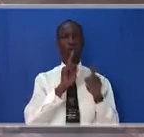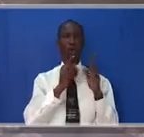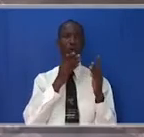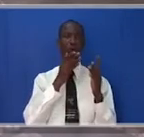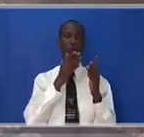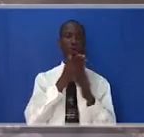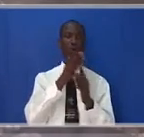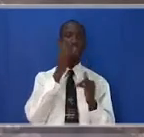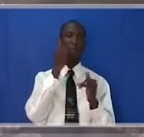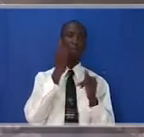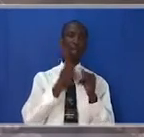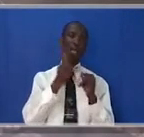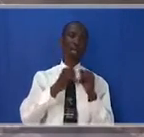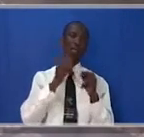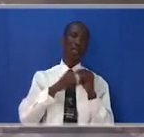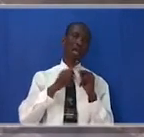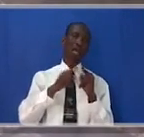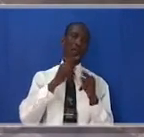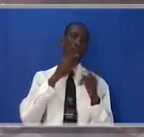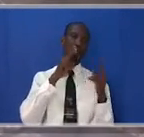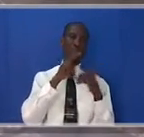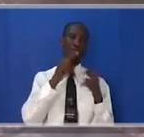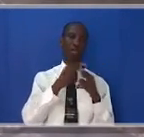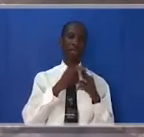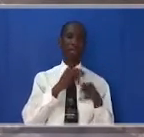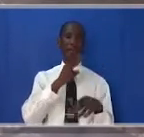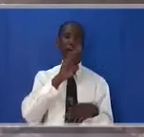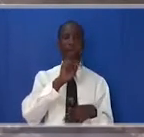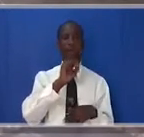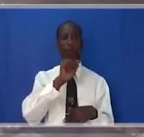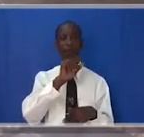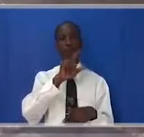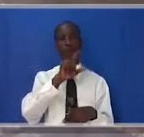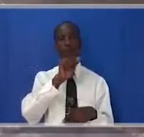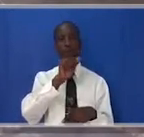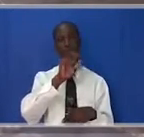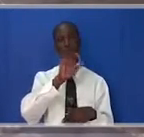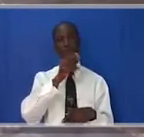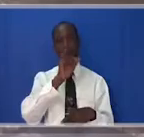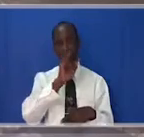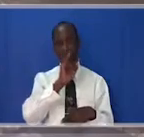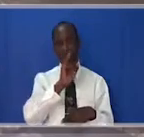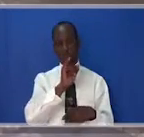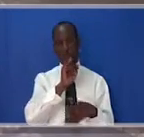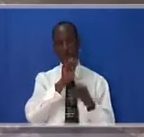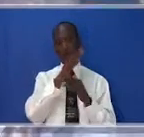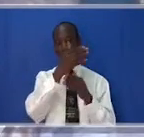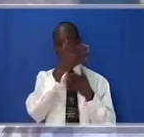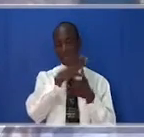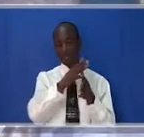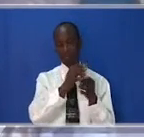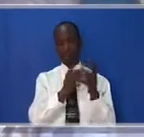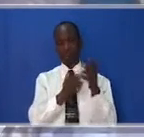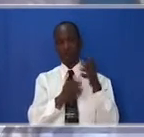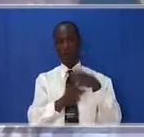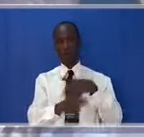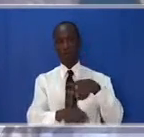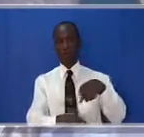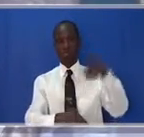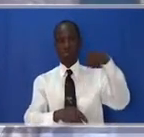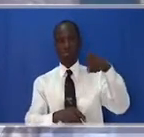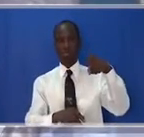named Malachi Hono. Young couple and Casam fa, O defu biemo, Frisia Macum Macum, I had nine.